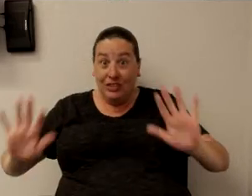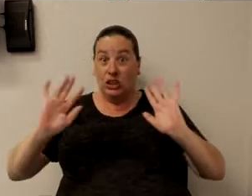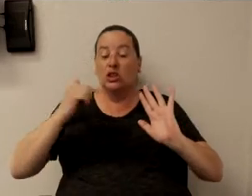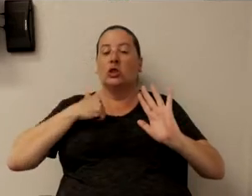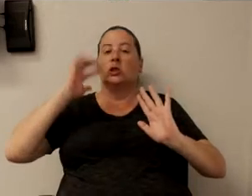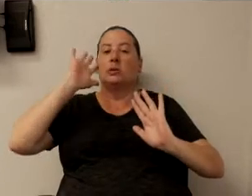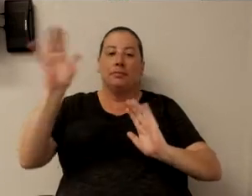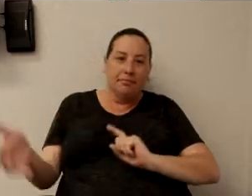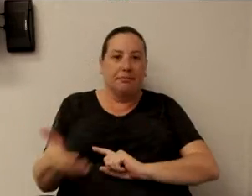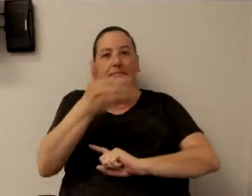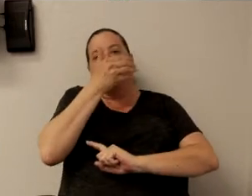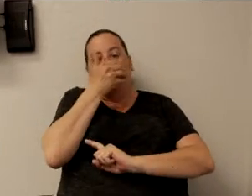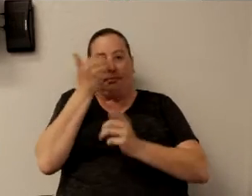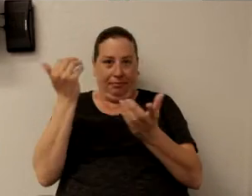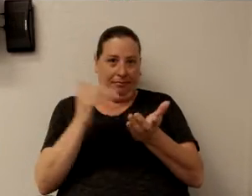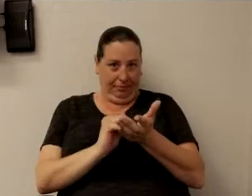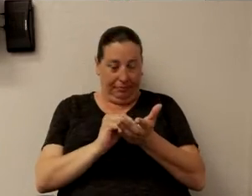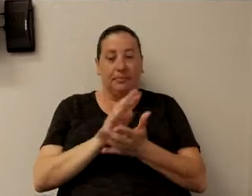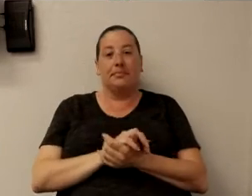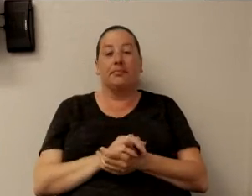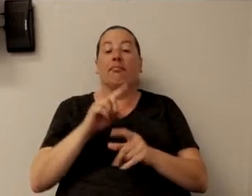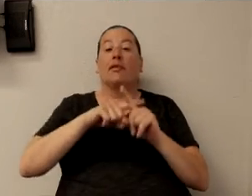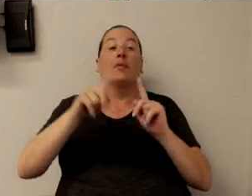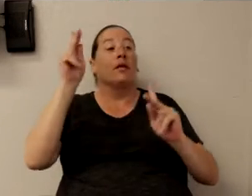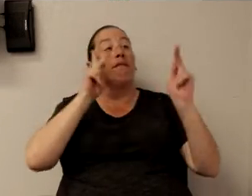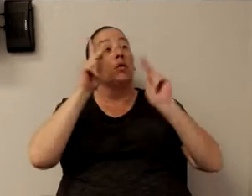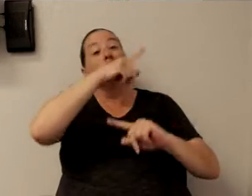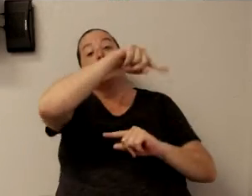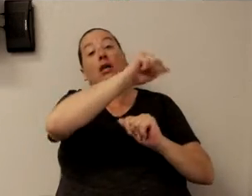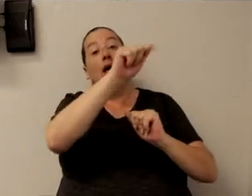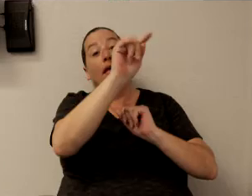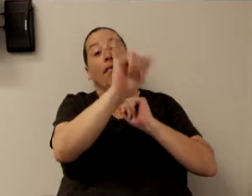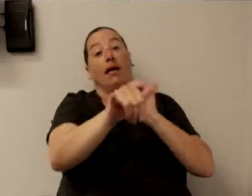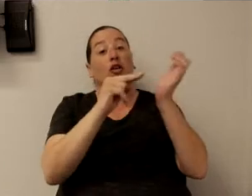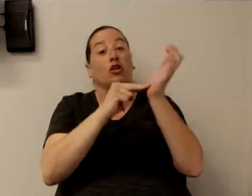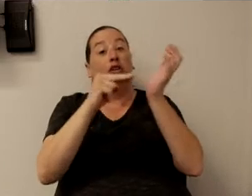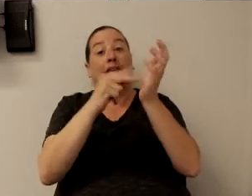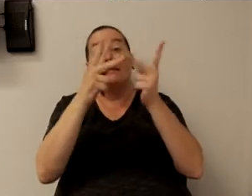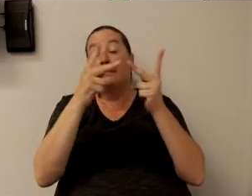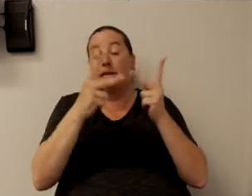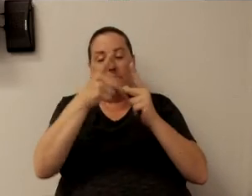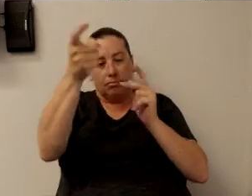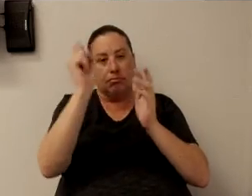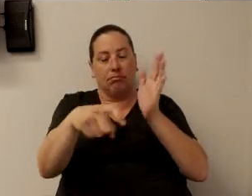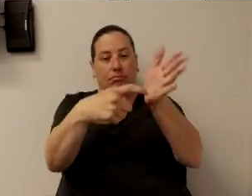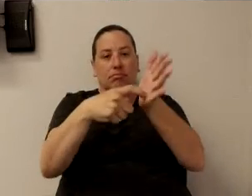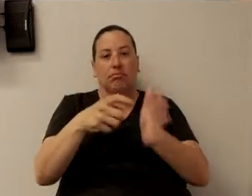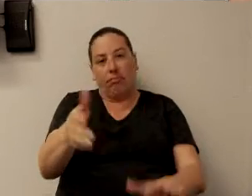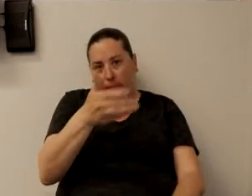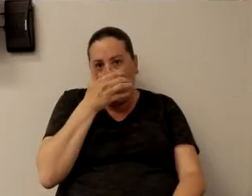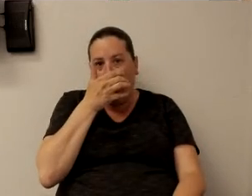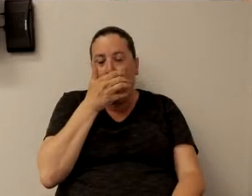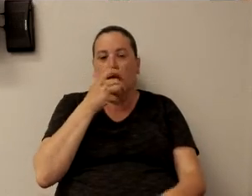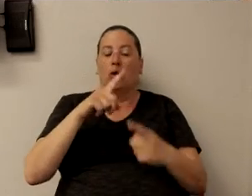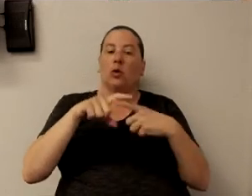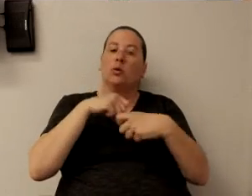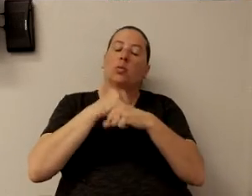that mask back on. But the folks in the skilled nursing facility, they're all wearing masks to make certain